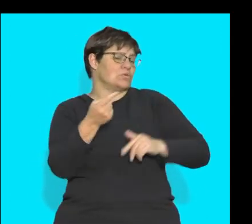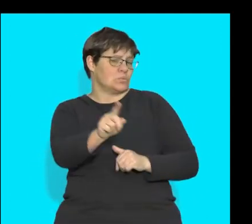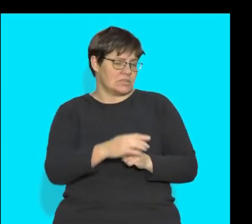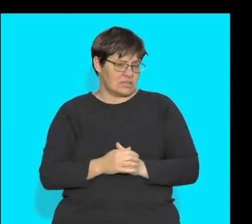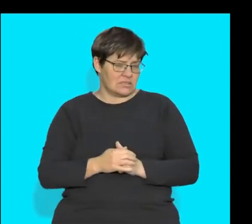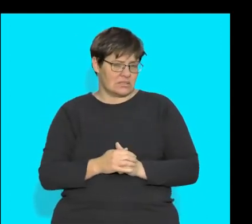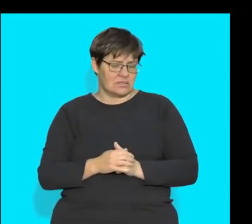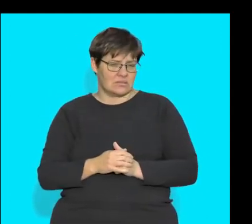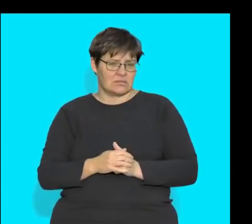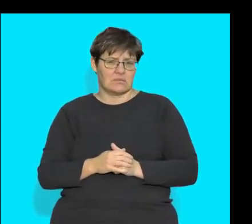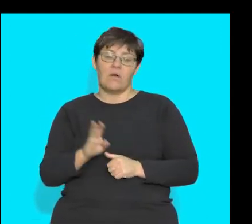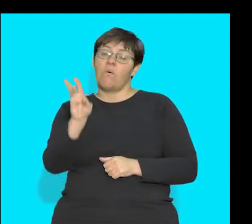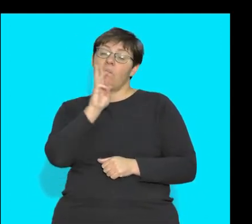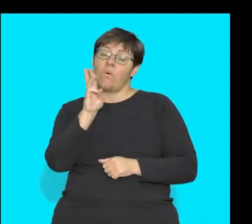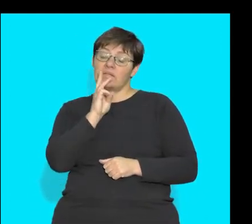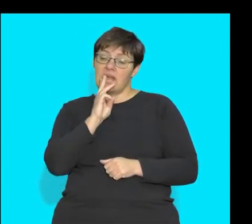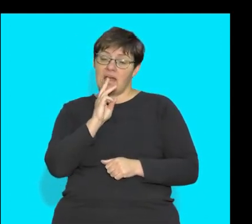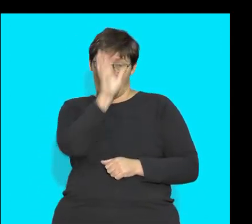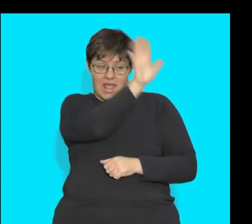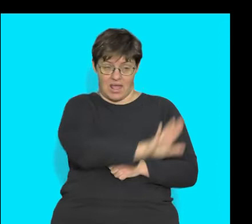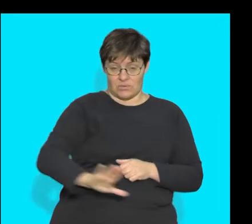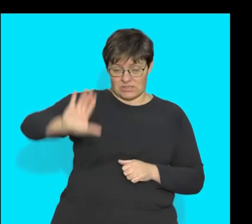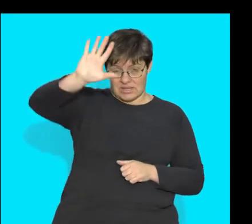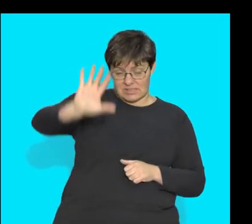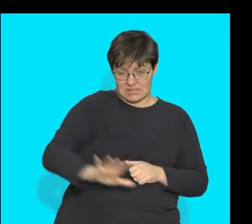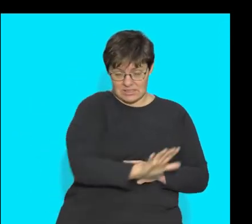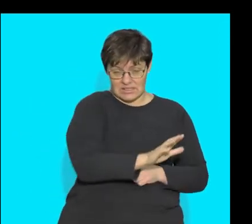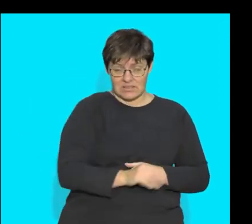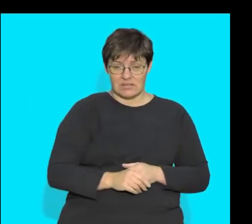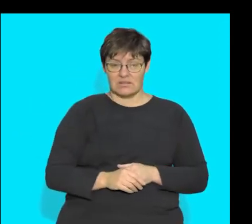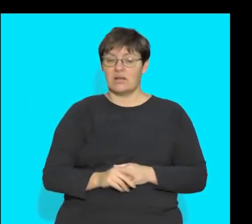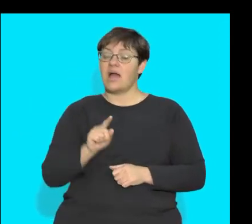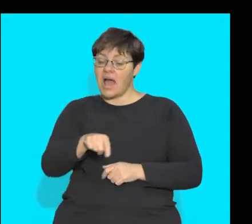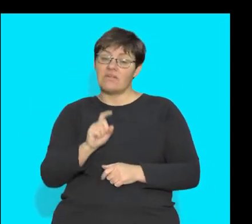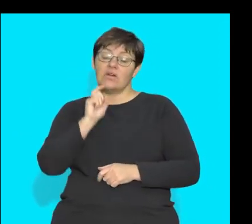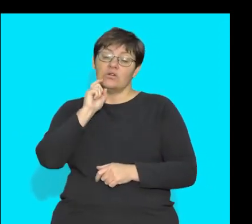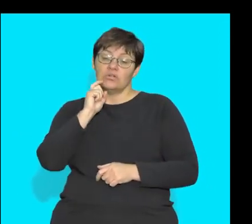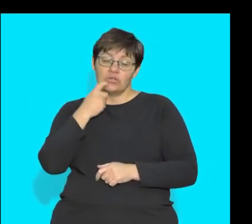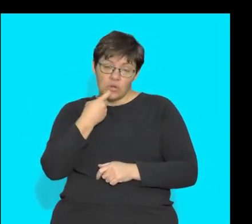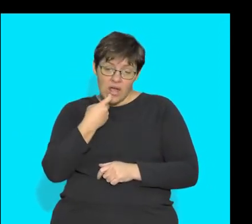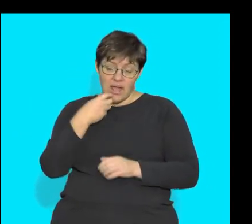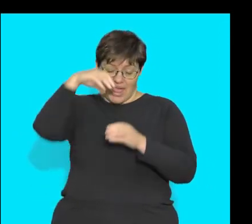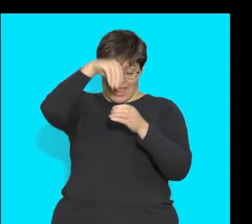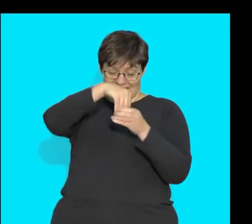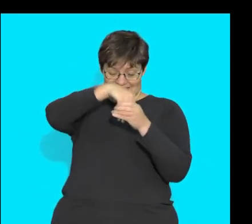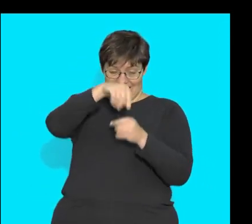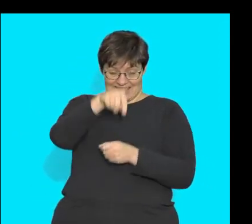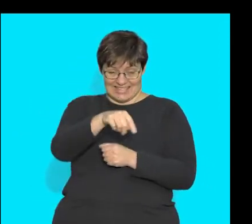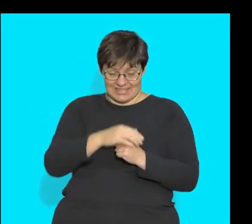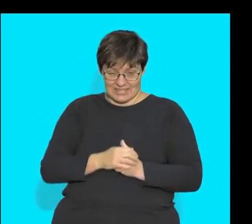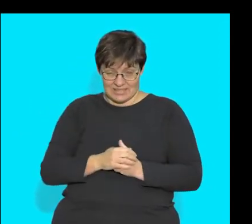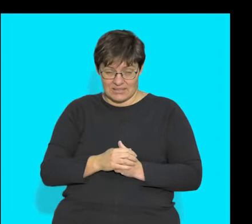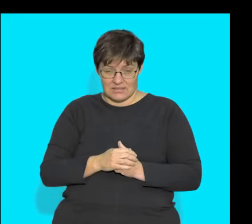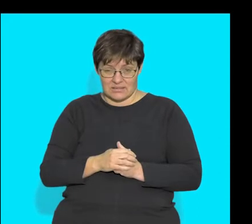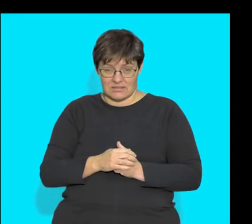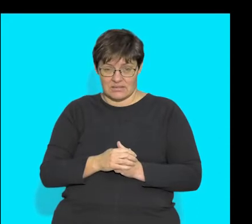look. I had water on the outside, I had sugar on the inside, and